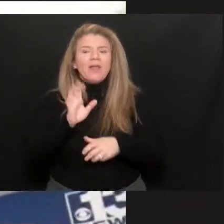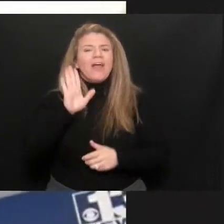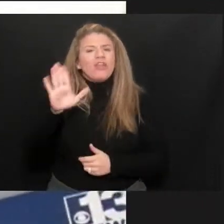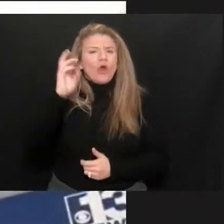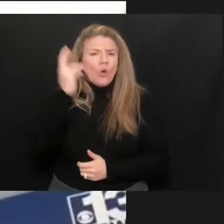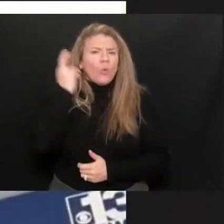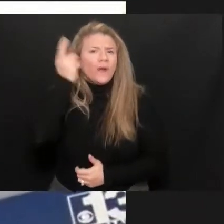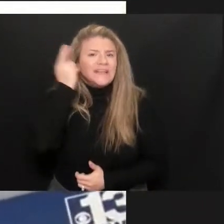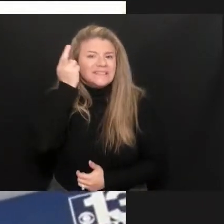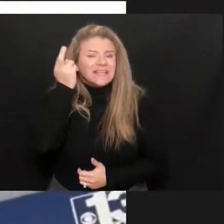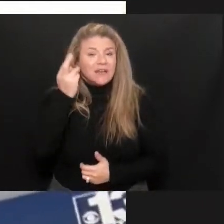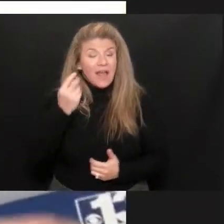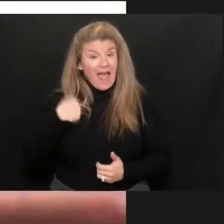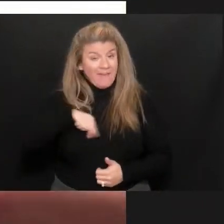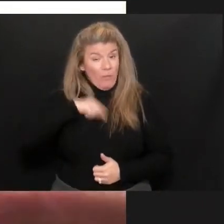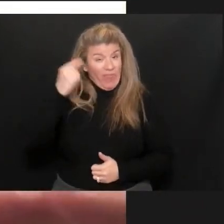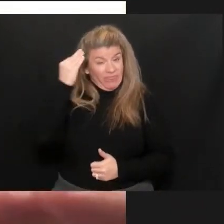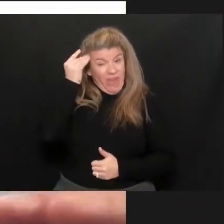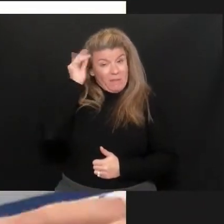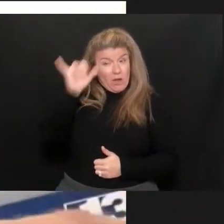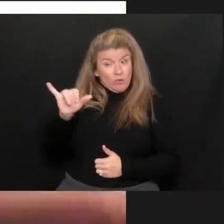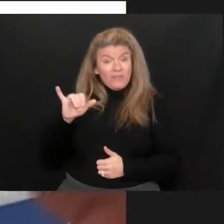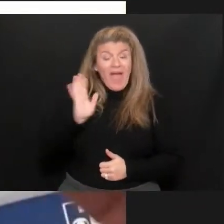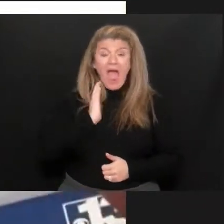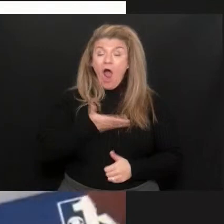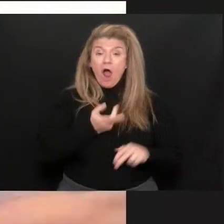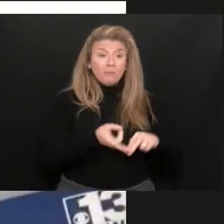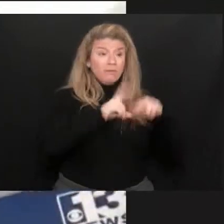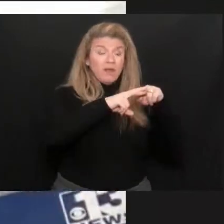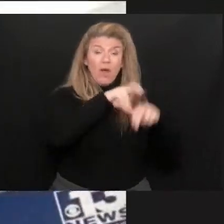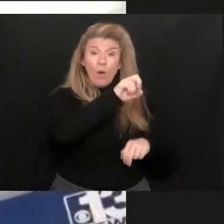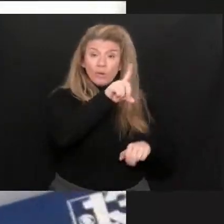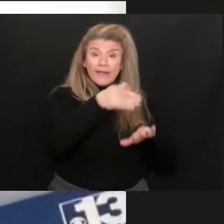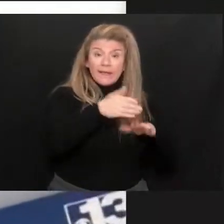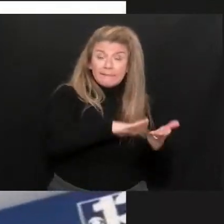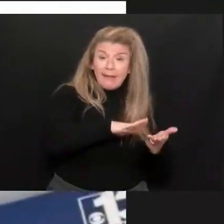the uptick in mental illness, uptick in overdoses, and the deaths?